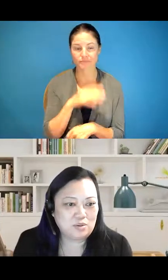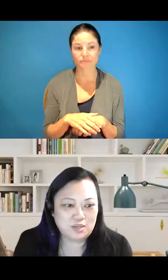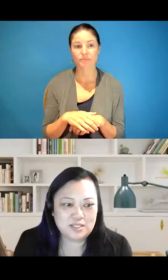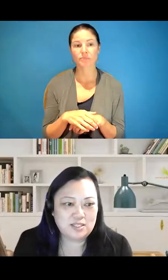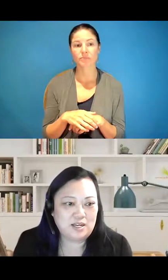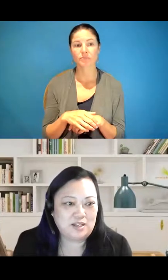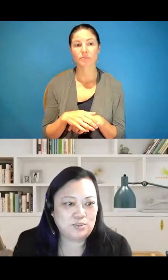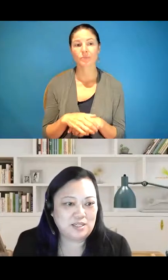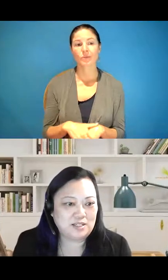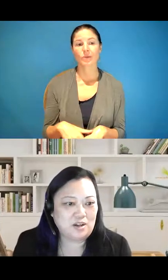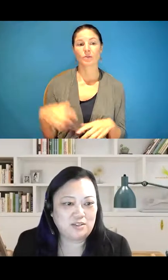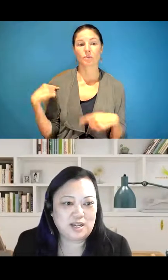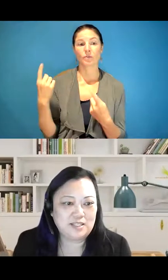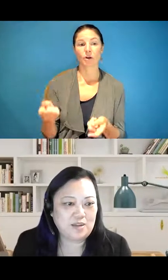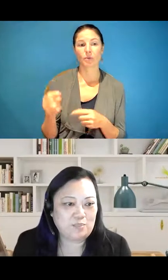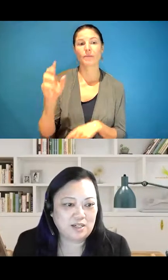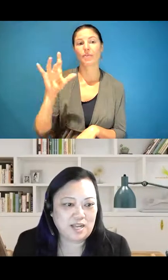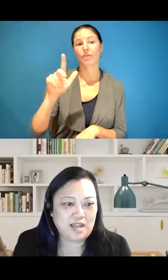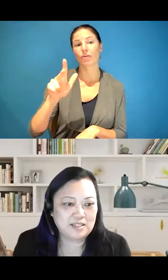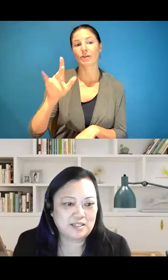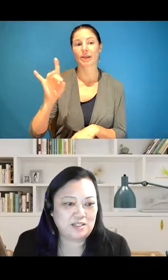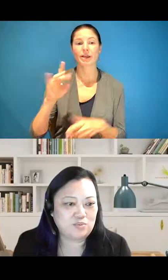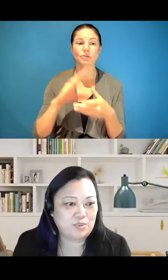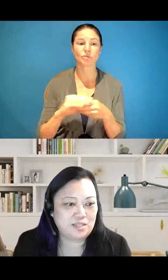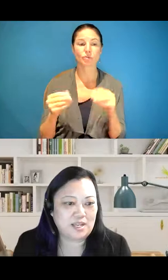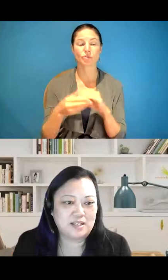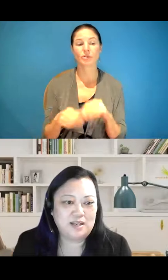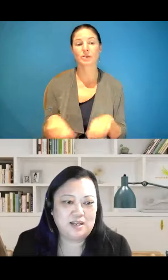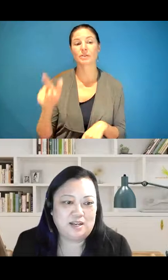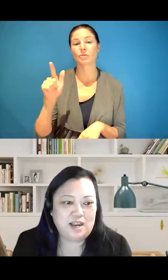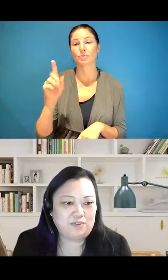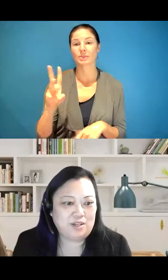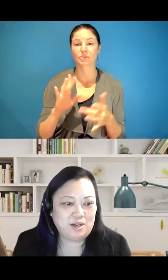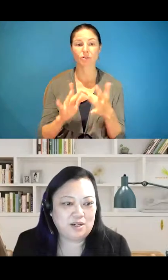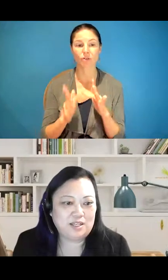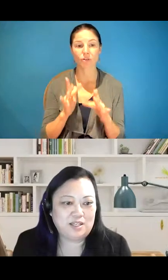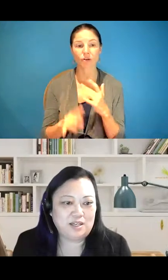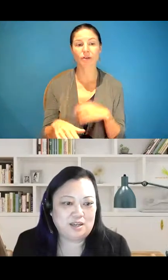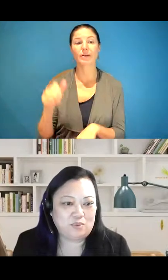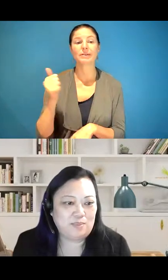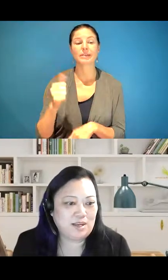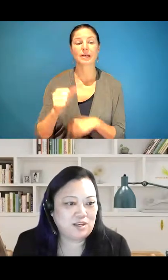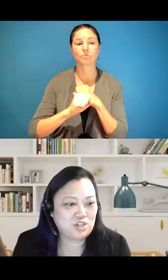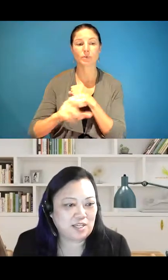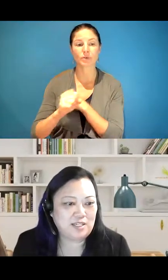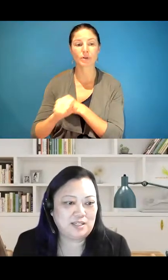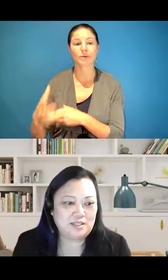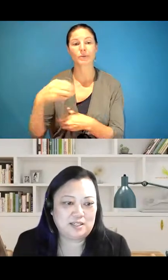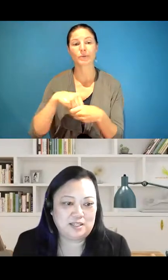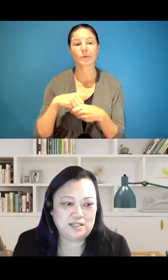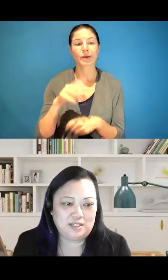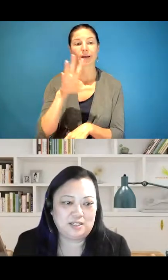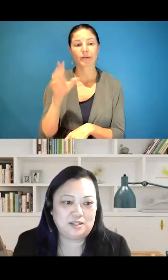38 stories, 26 online, 10 broadcasts, and these represent African-American, Arabic,